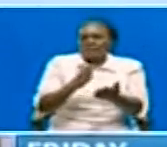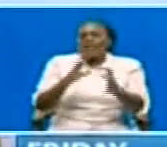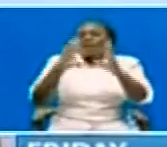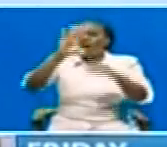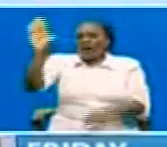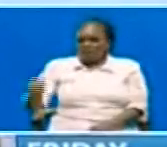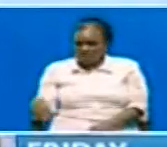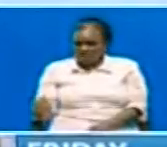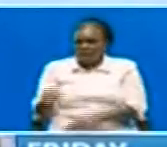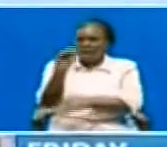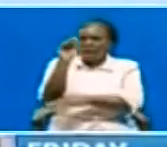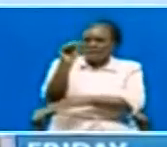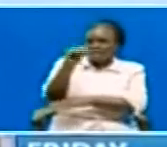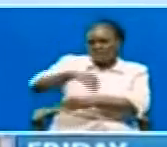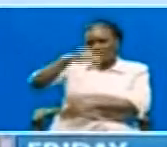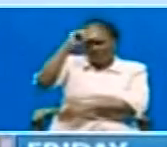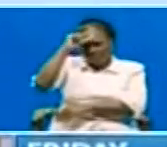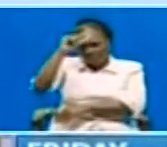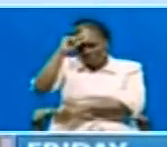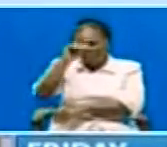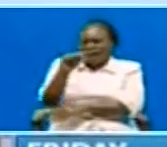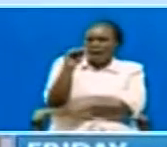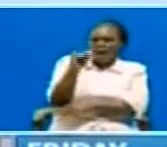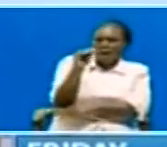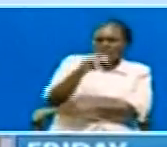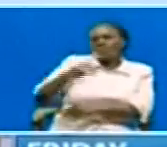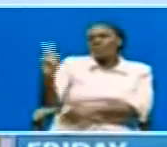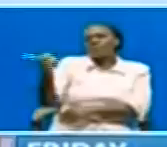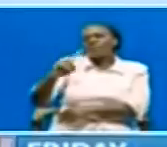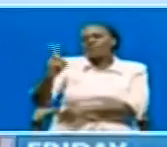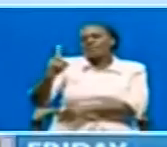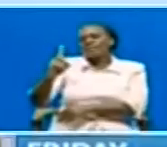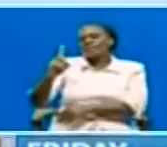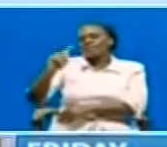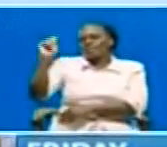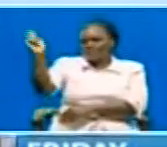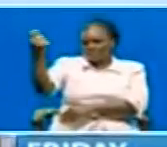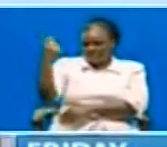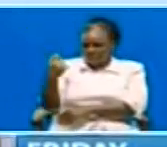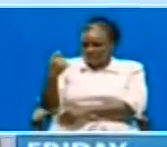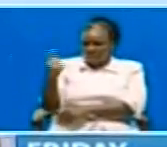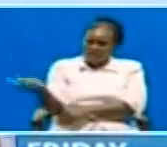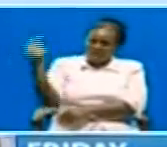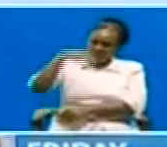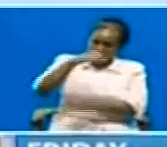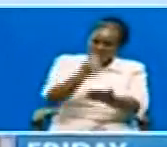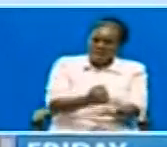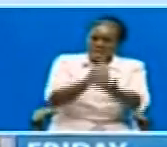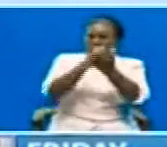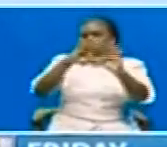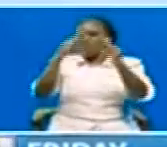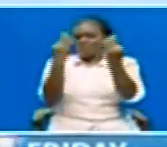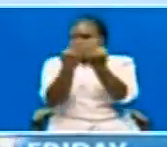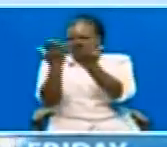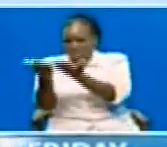Margaret are appealing to the government, are appealing to the President of the Republic of Kenya to come to the aid of this